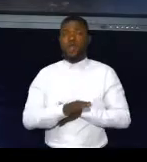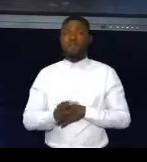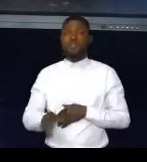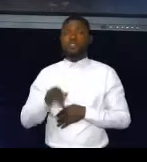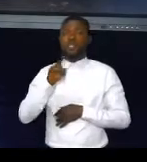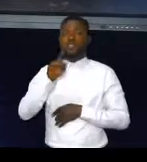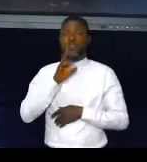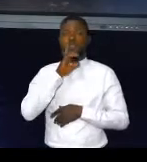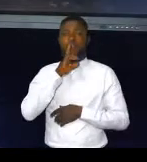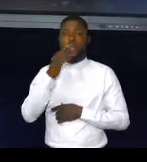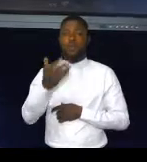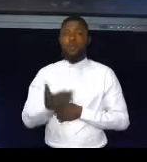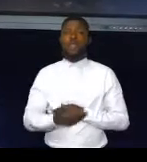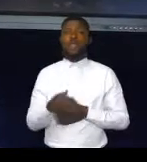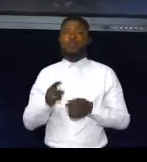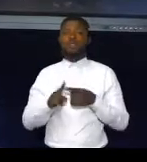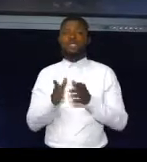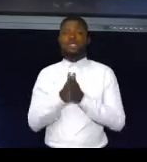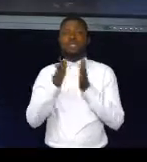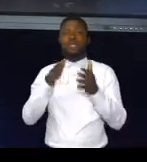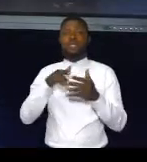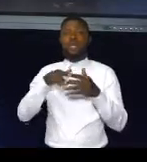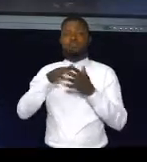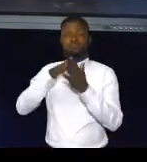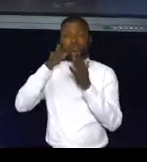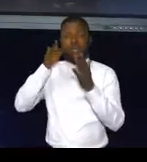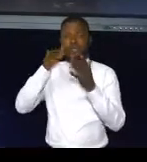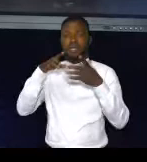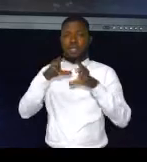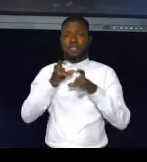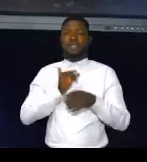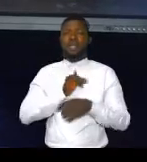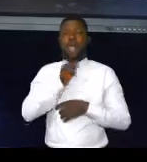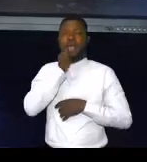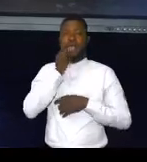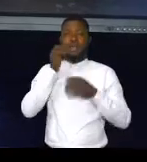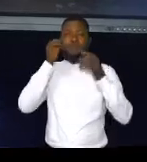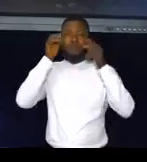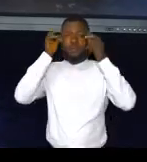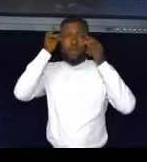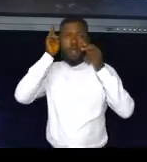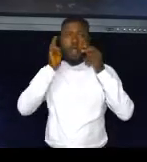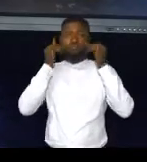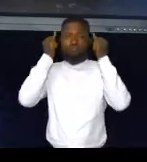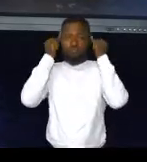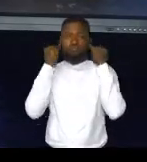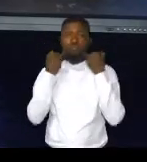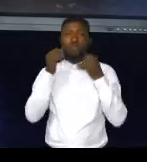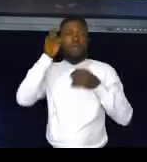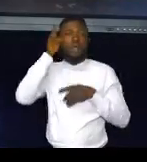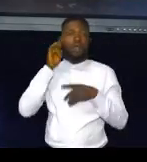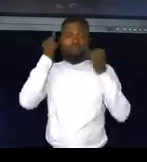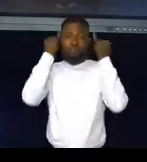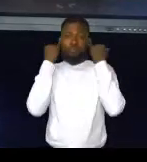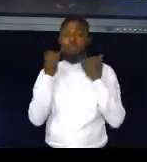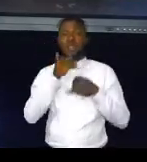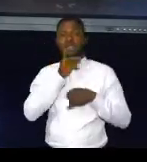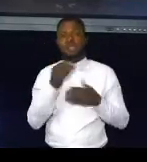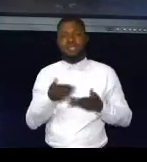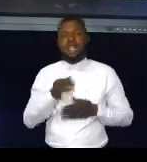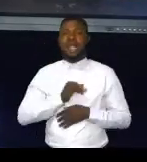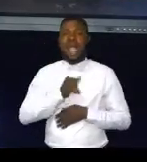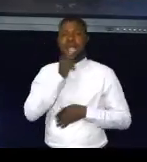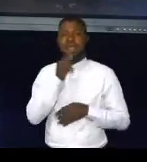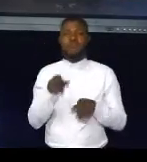Hello pupils, you are welcome to General Studies class. I am Uncle Popo. Uncle Popo is